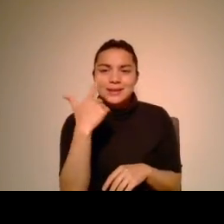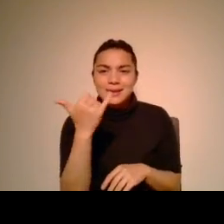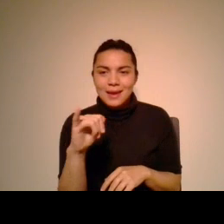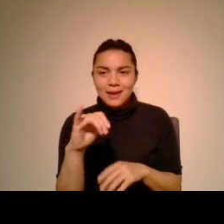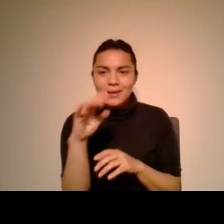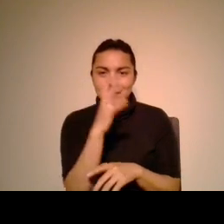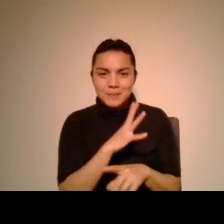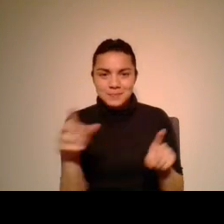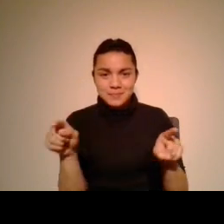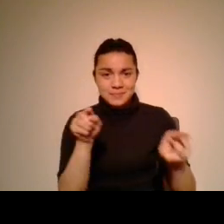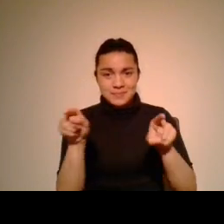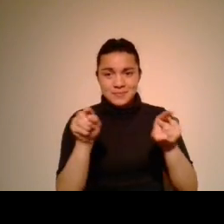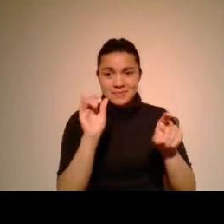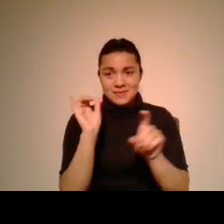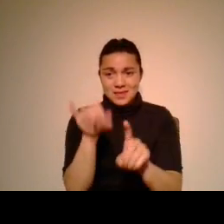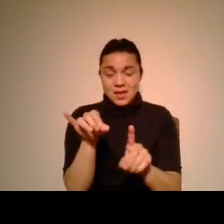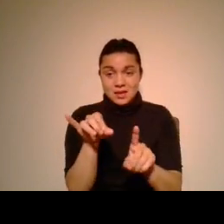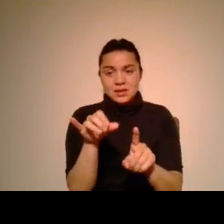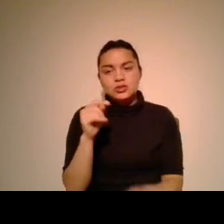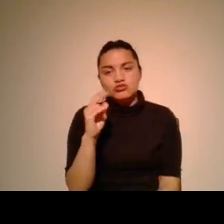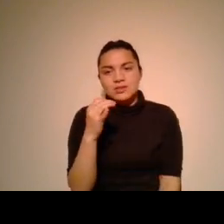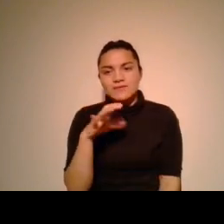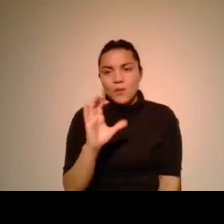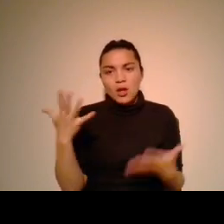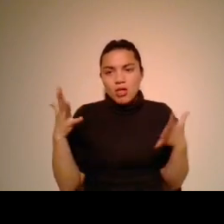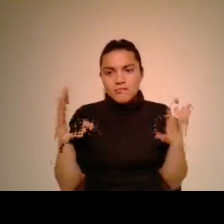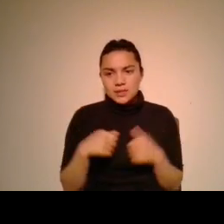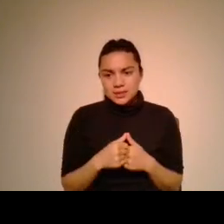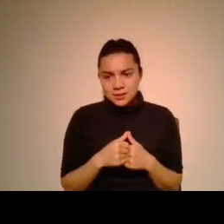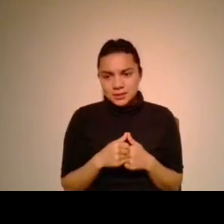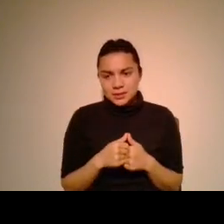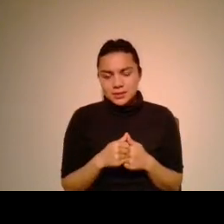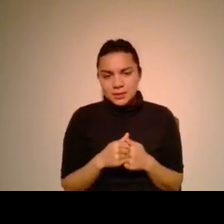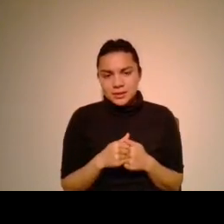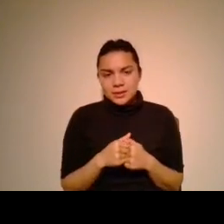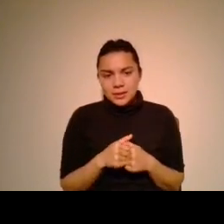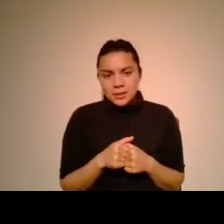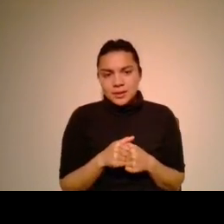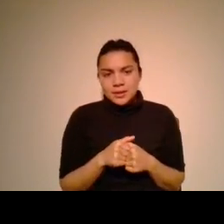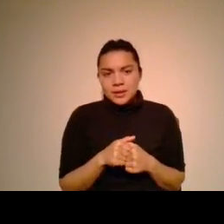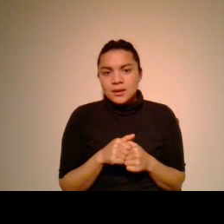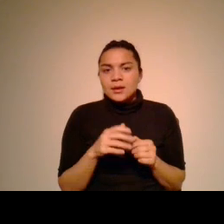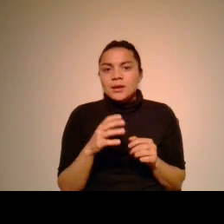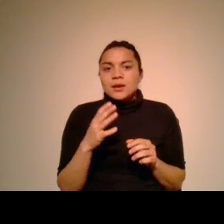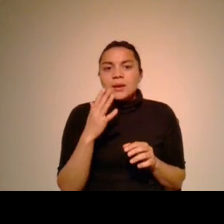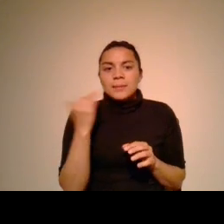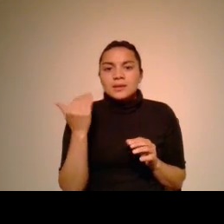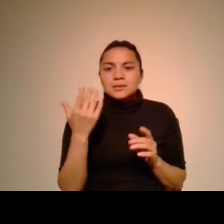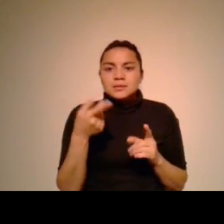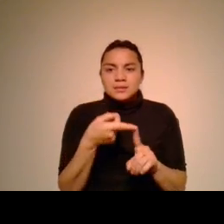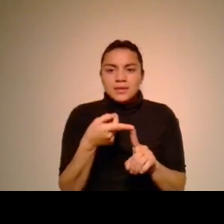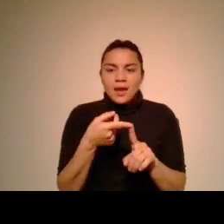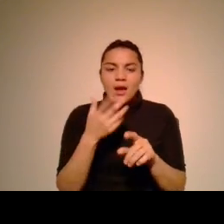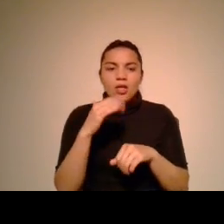research question is that there is a fundamental difference between cis women and trans